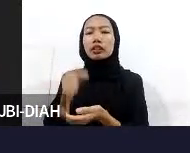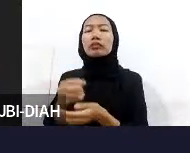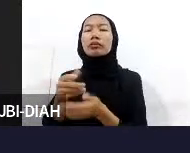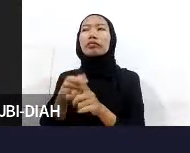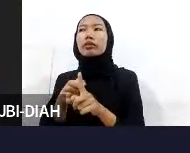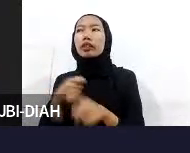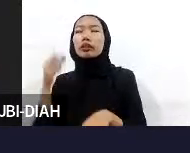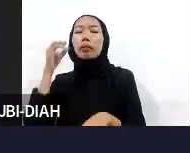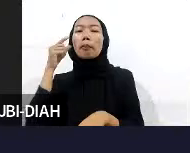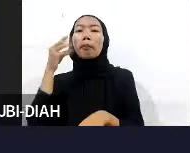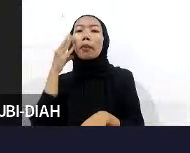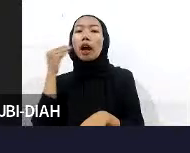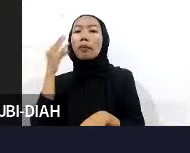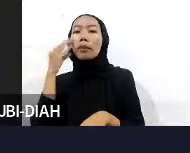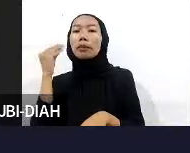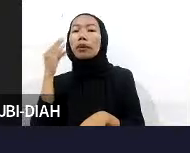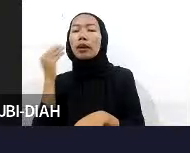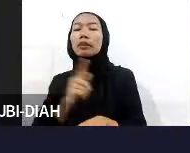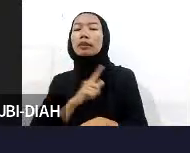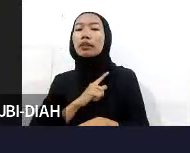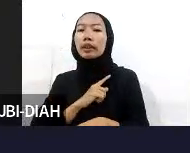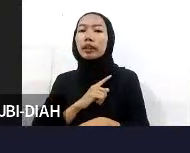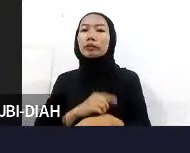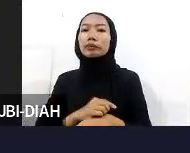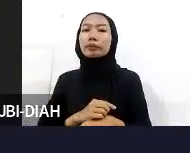Nothing gets done without lots of planning.